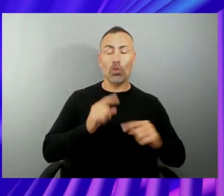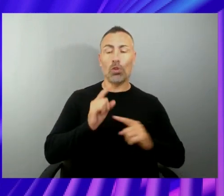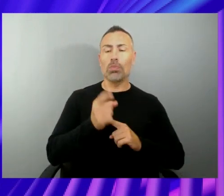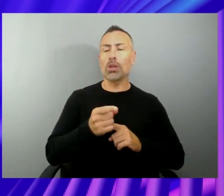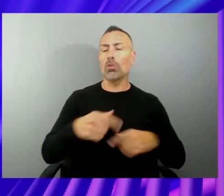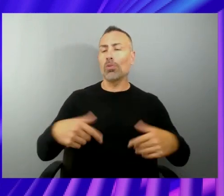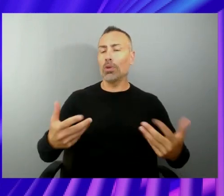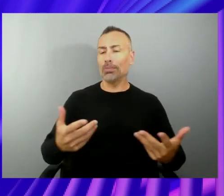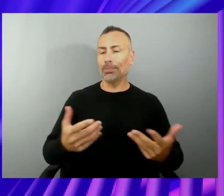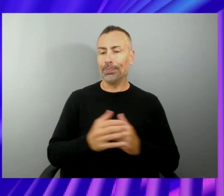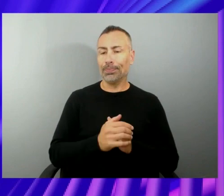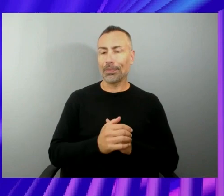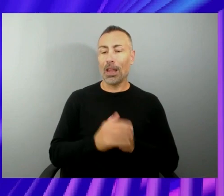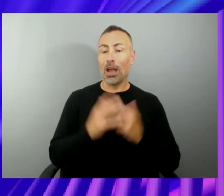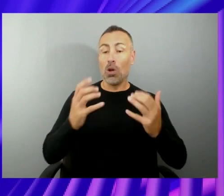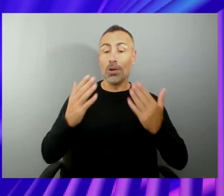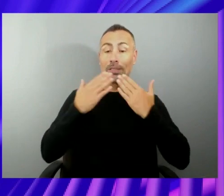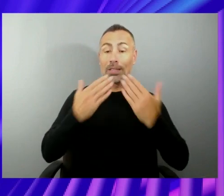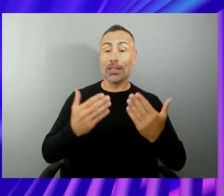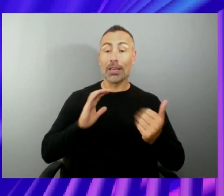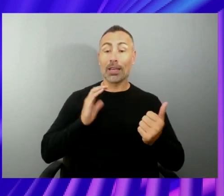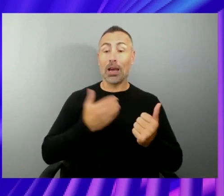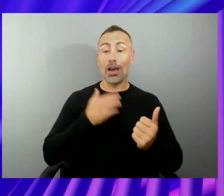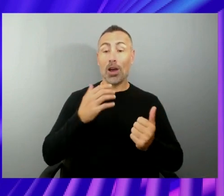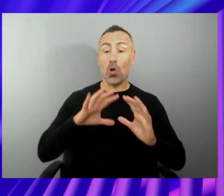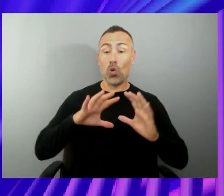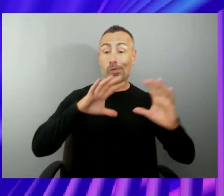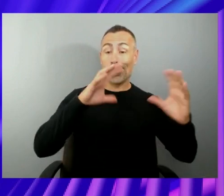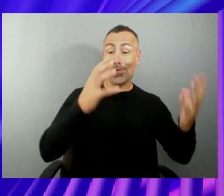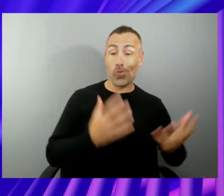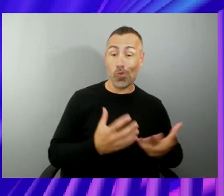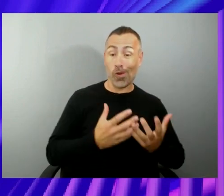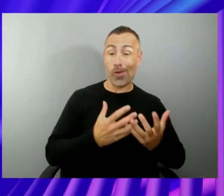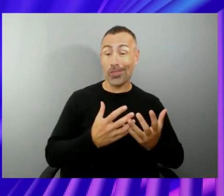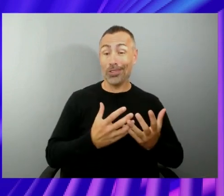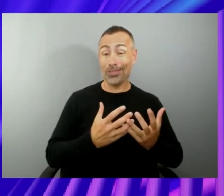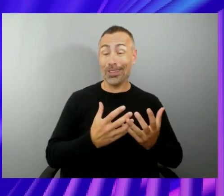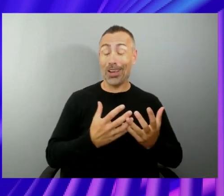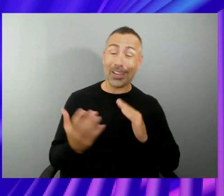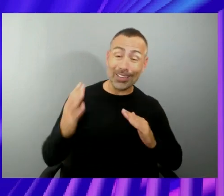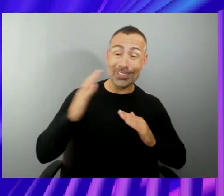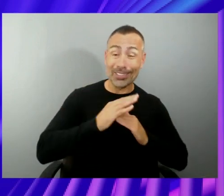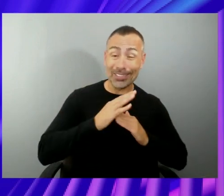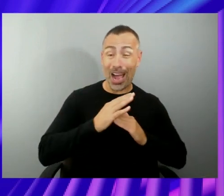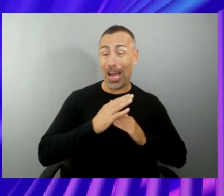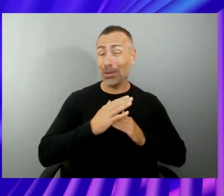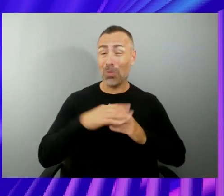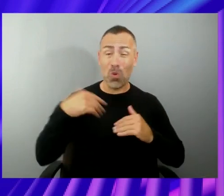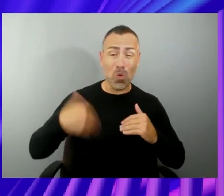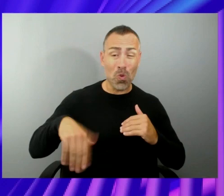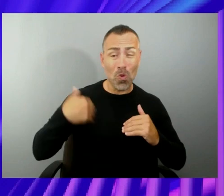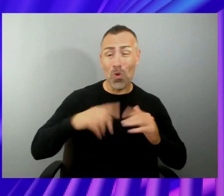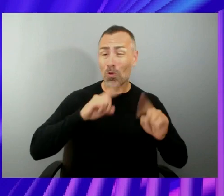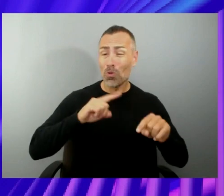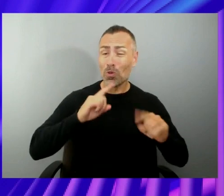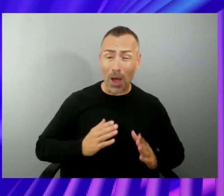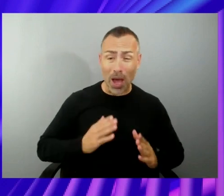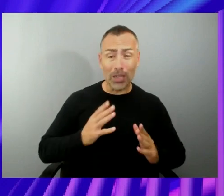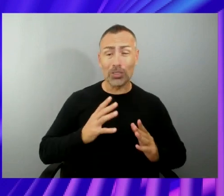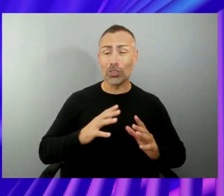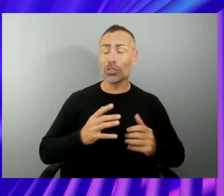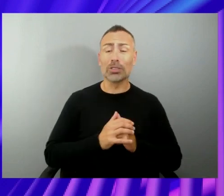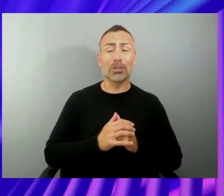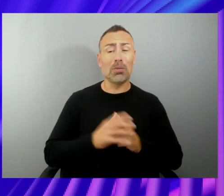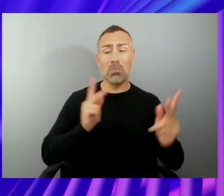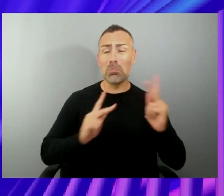to thank our world-class team of responders. We've got folks all around the world who come to work